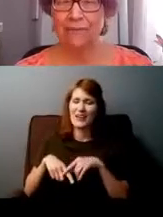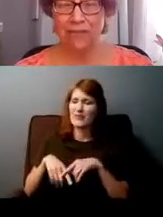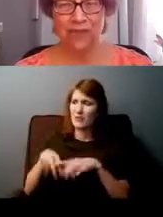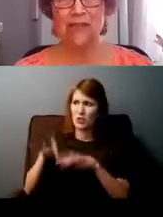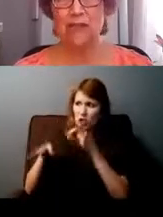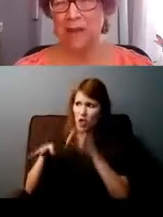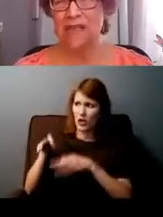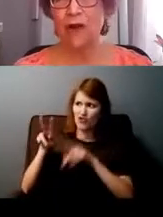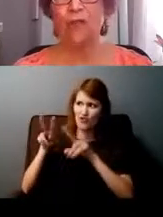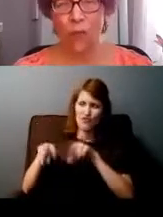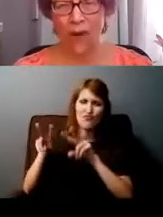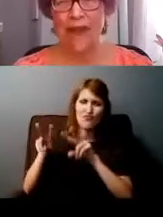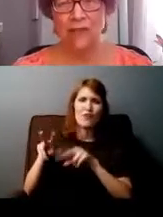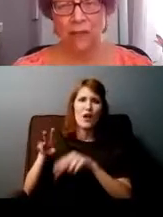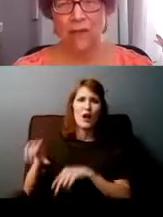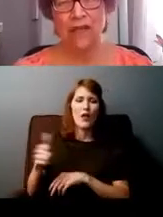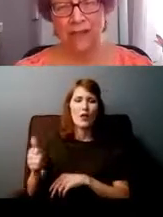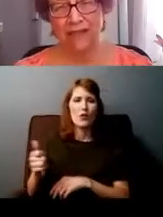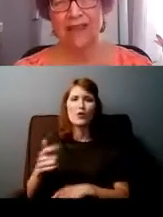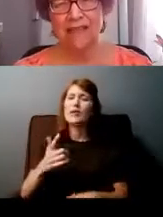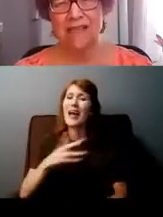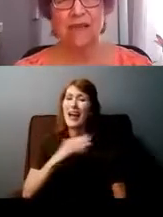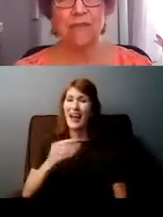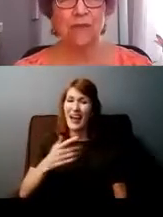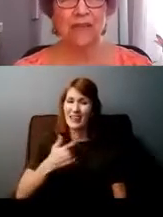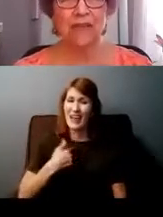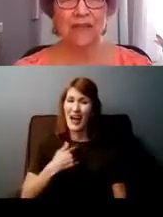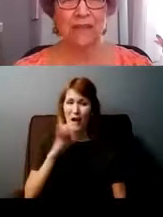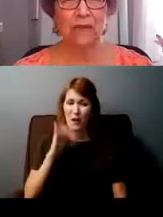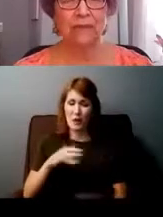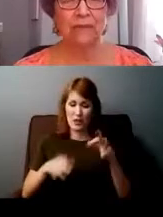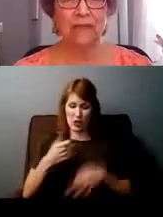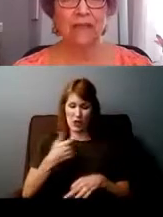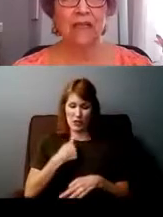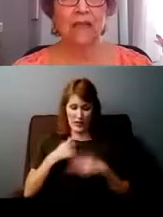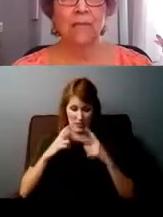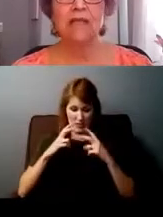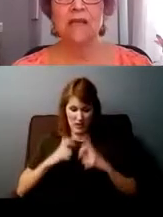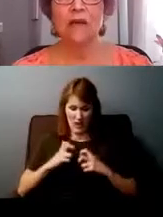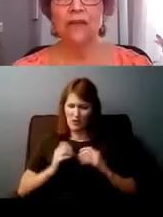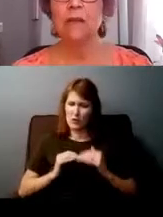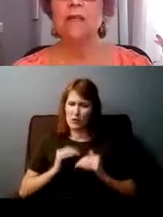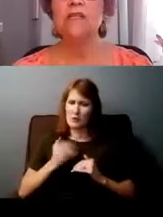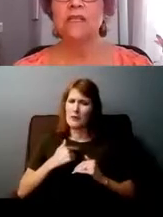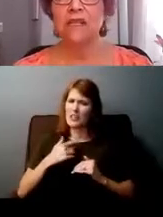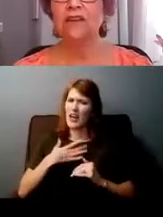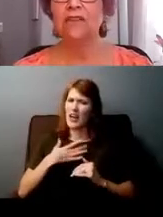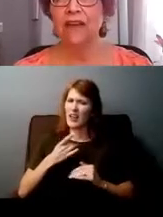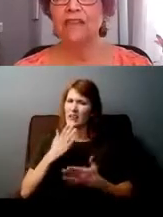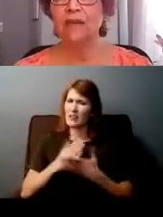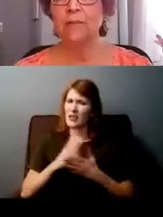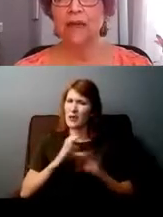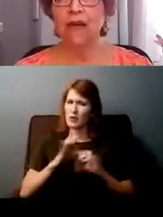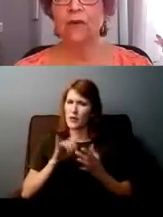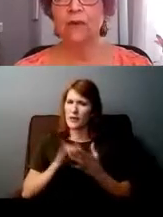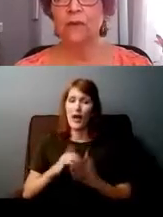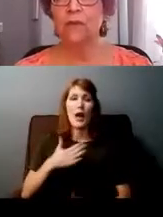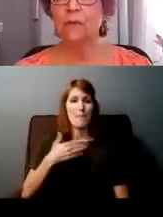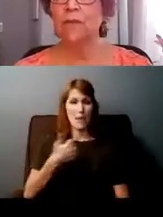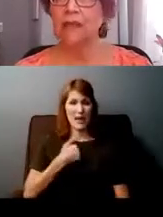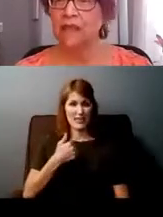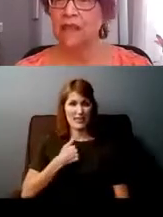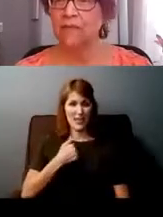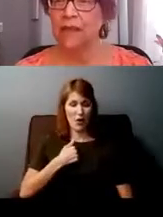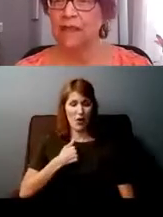I judge myself way too much. I'd like to stop doing that too. My self-image is not affected by other